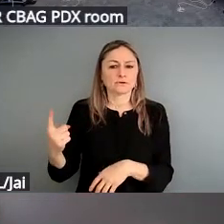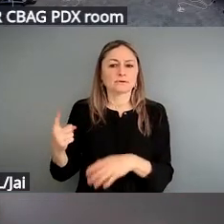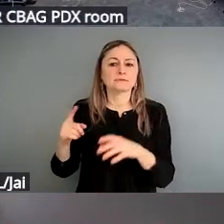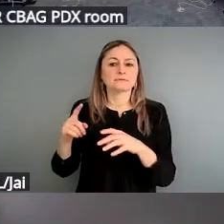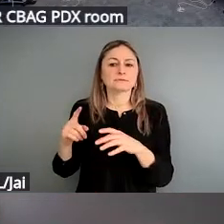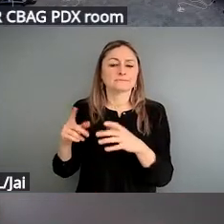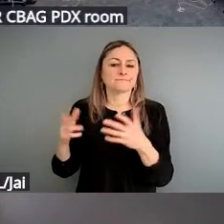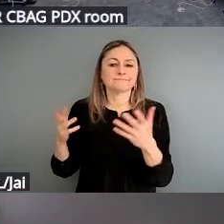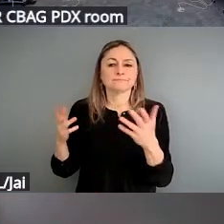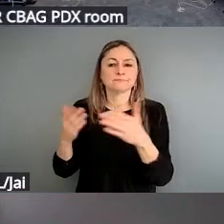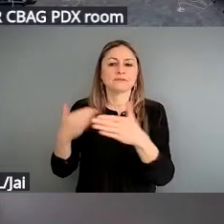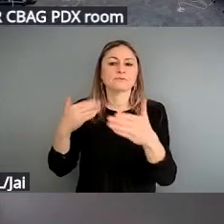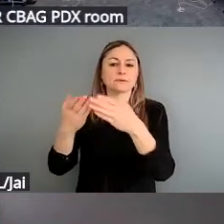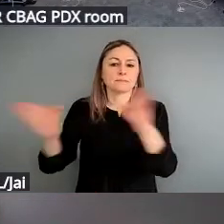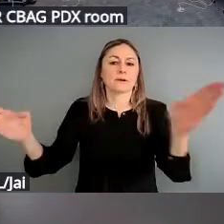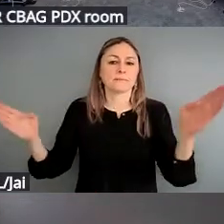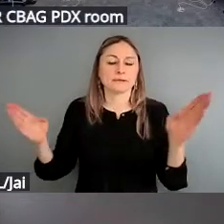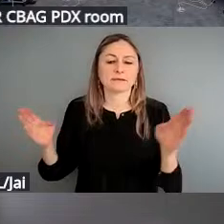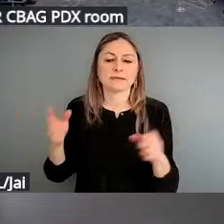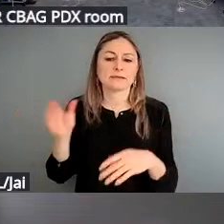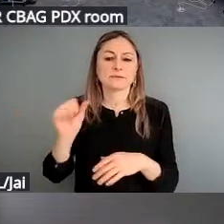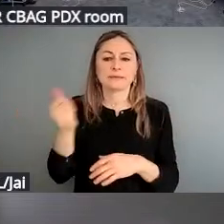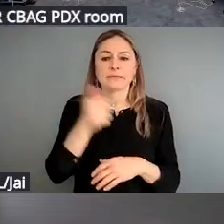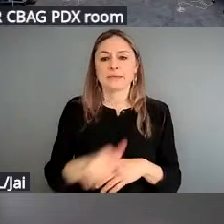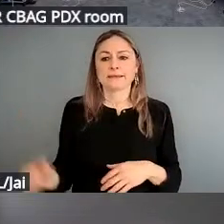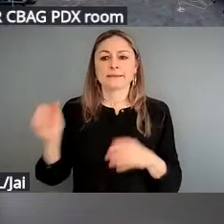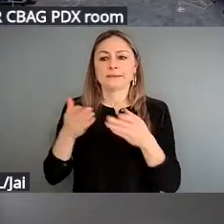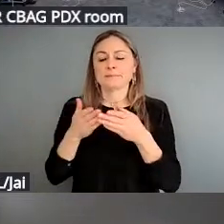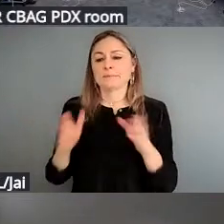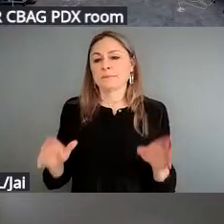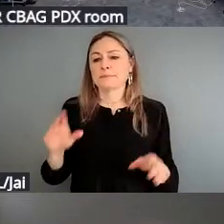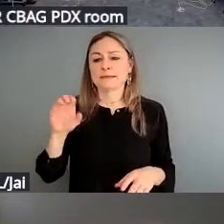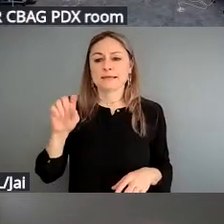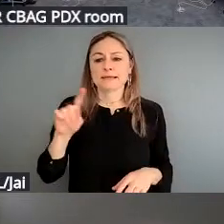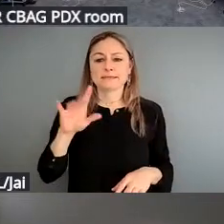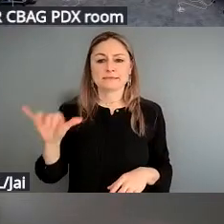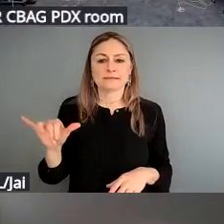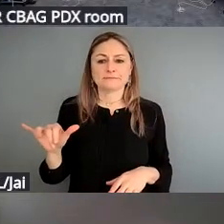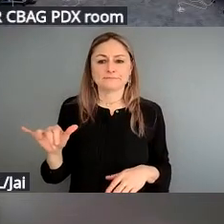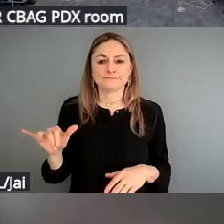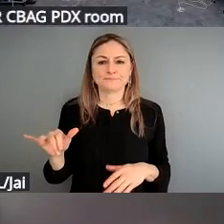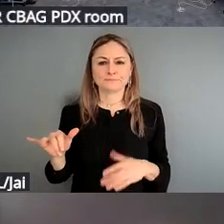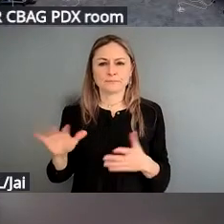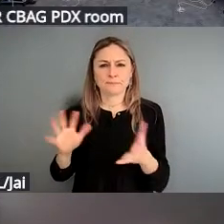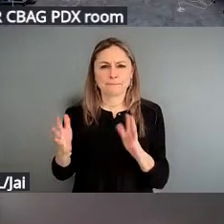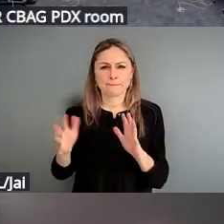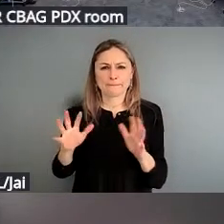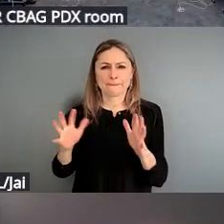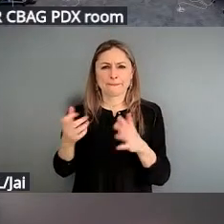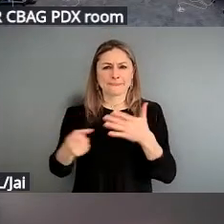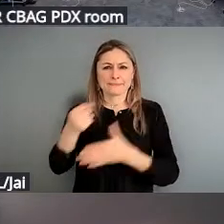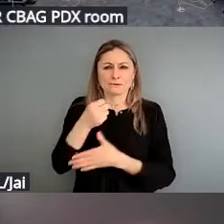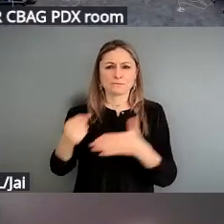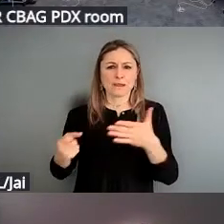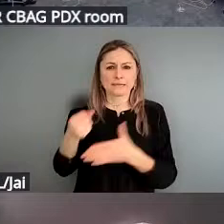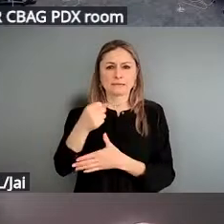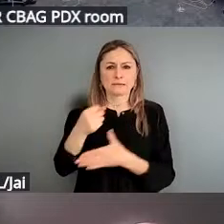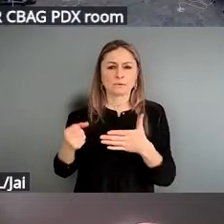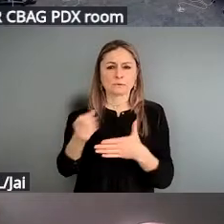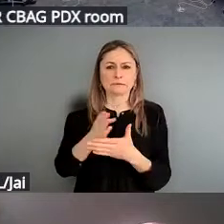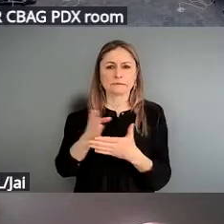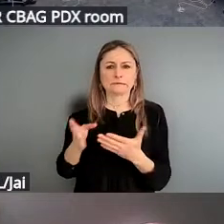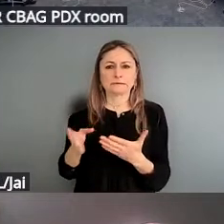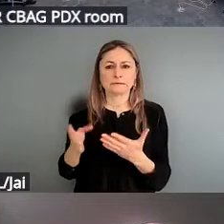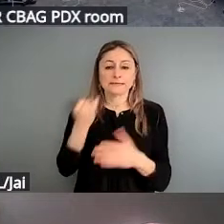could be any public entity. And I'm not sure the ranking order in terms of if